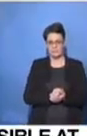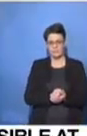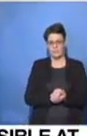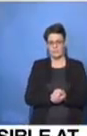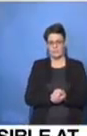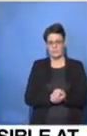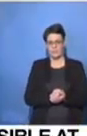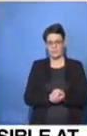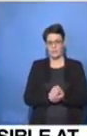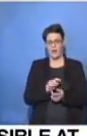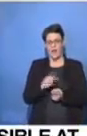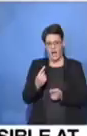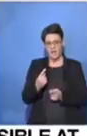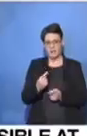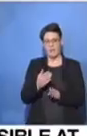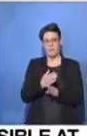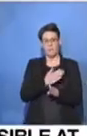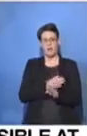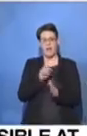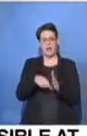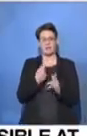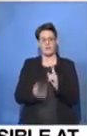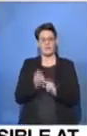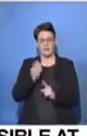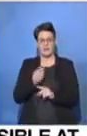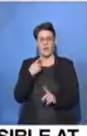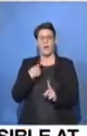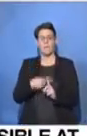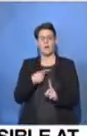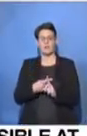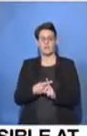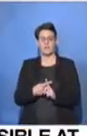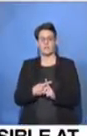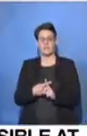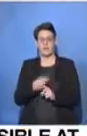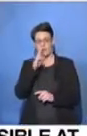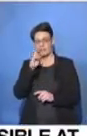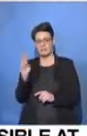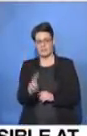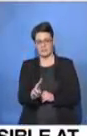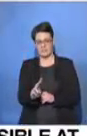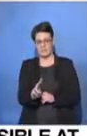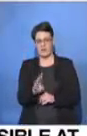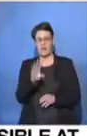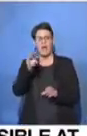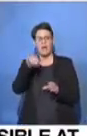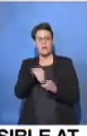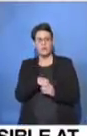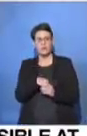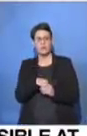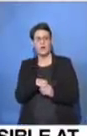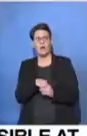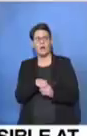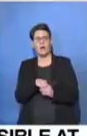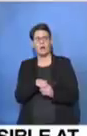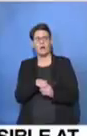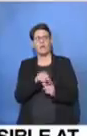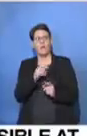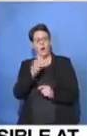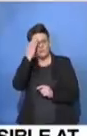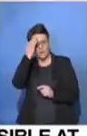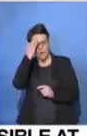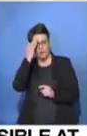Other pre-election findings on the positive perspectives include the mission that notes the